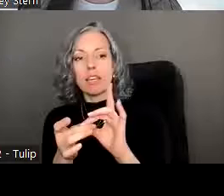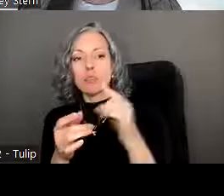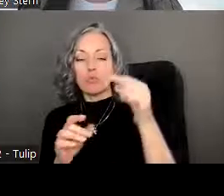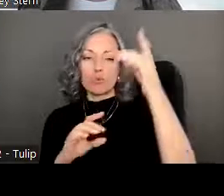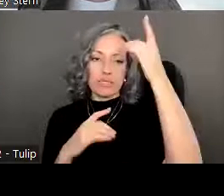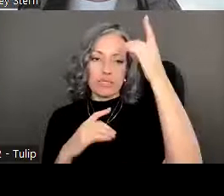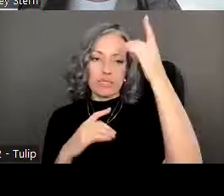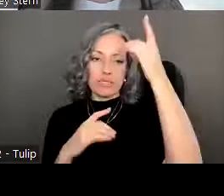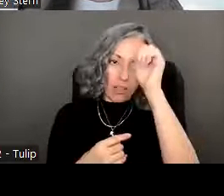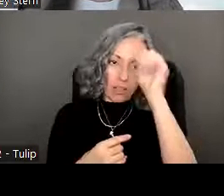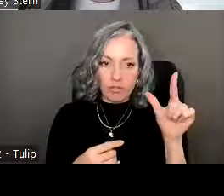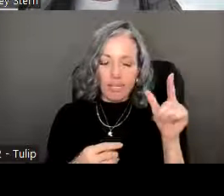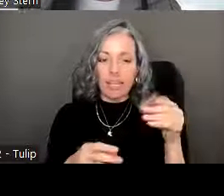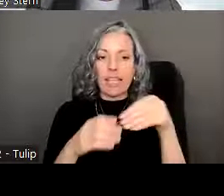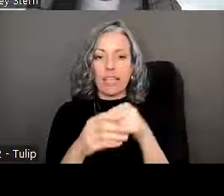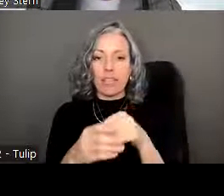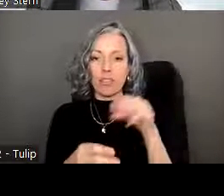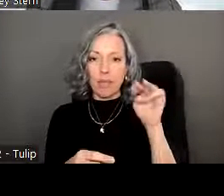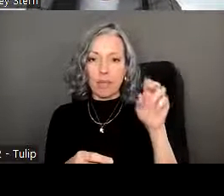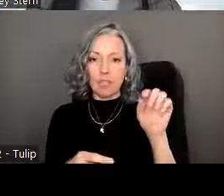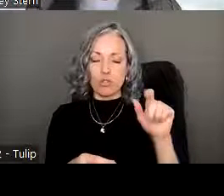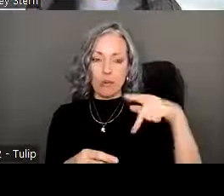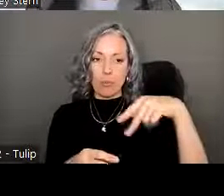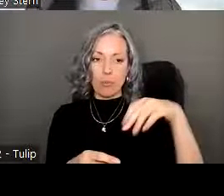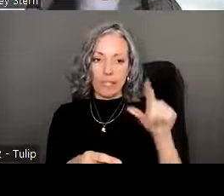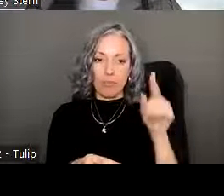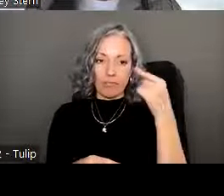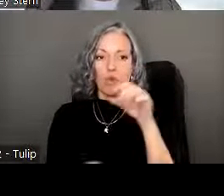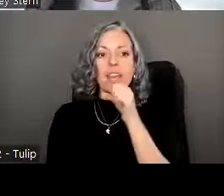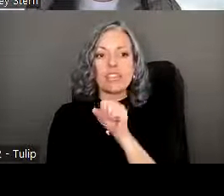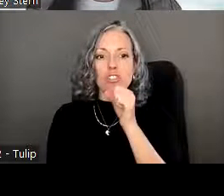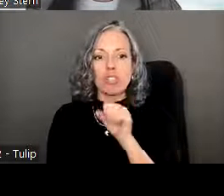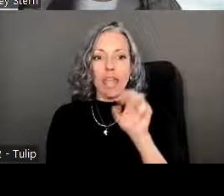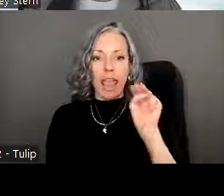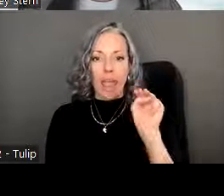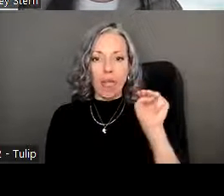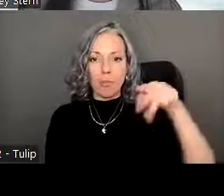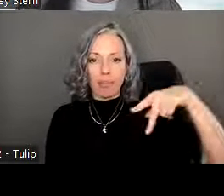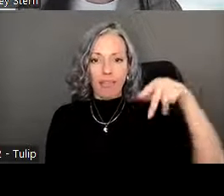dementias in the master plan for aging. Next slide, please.